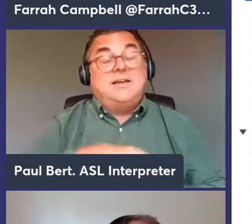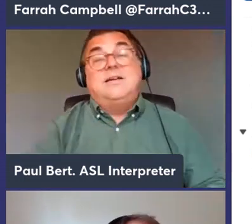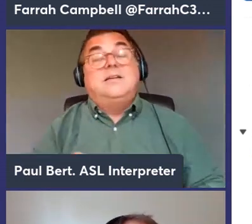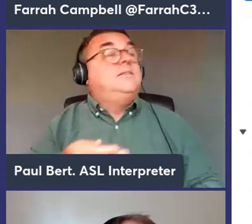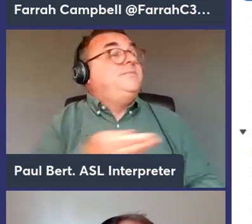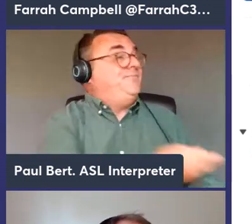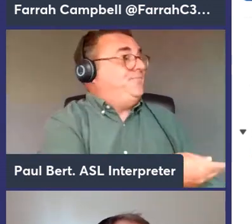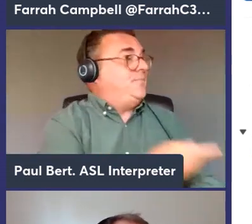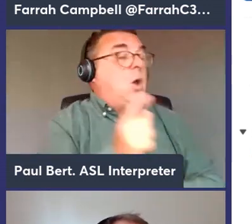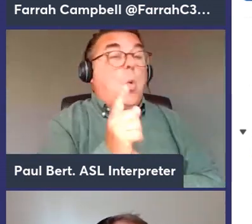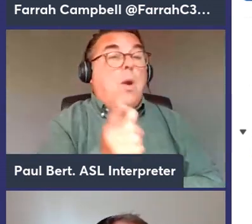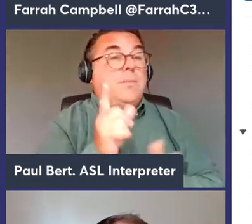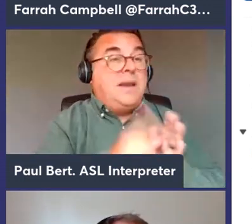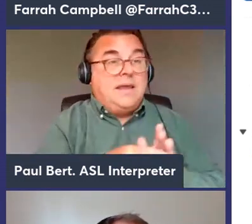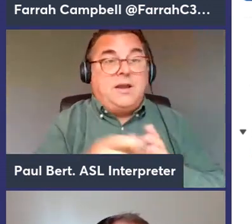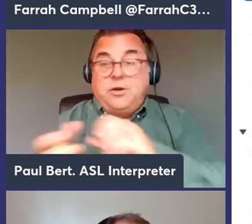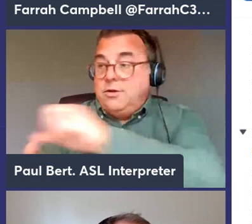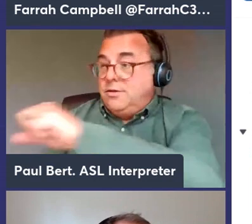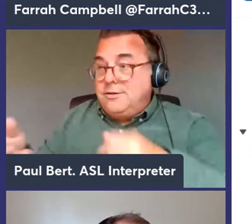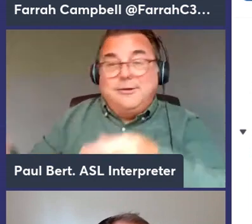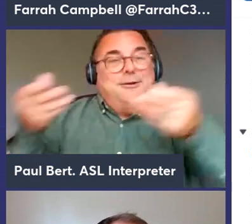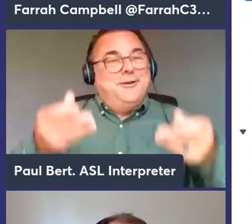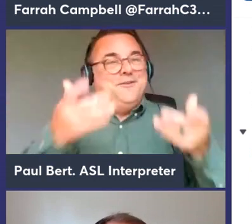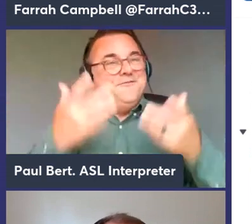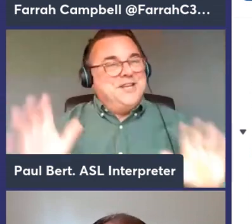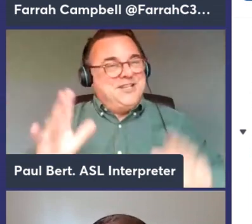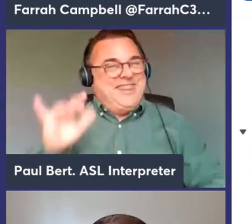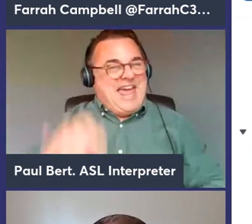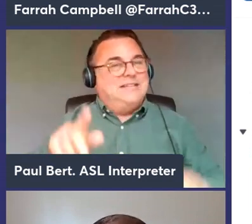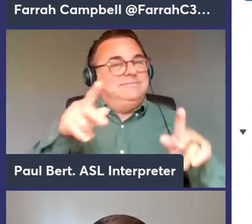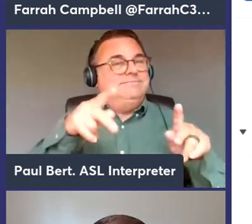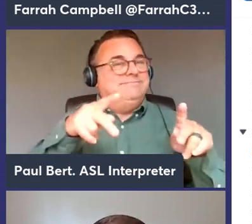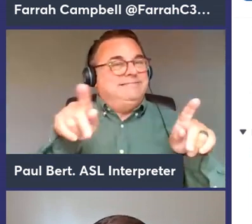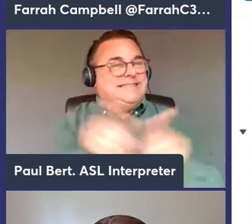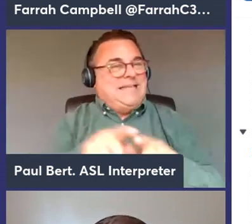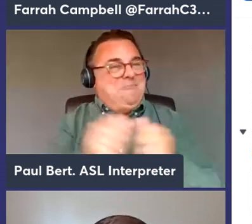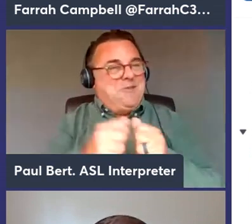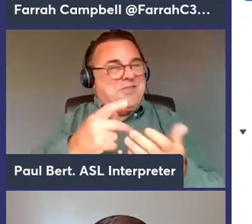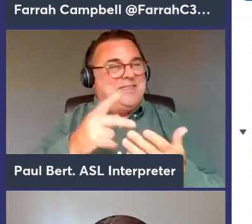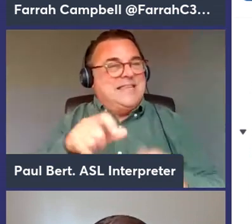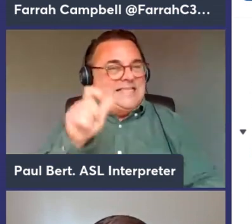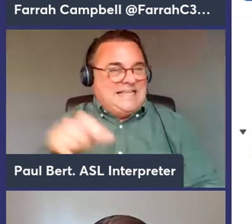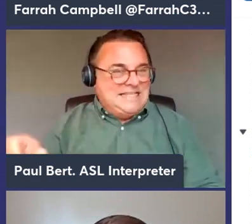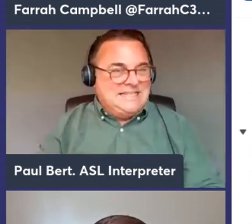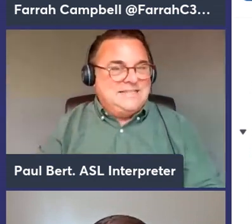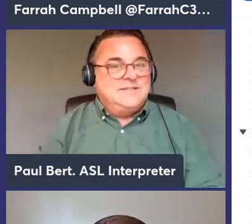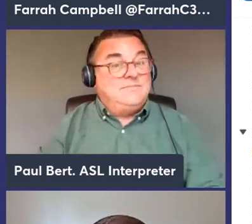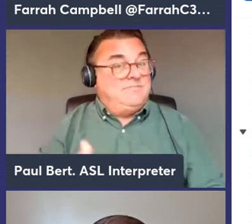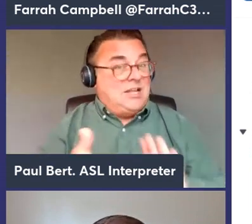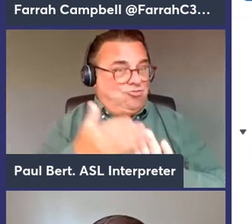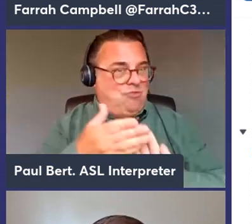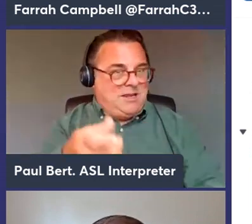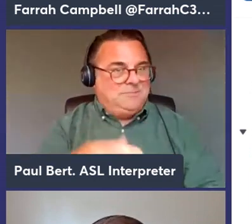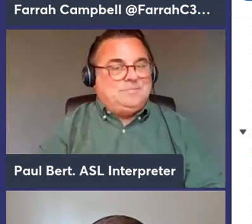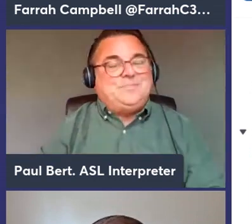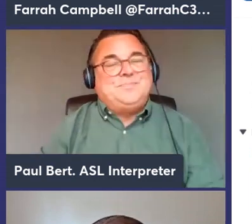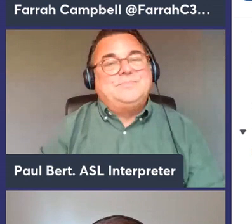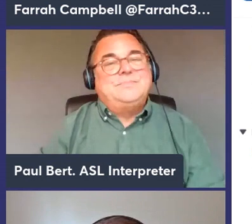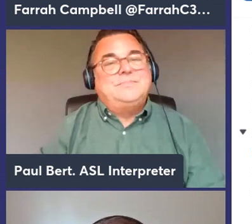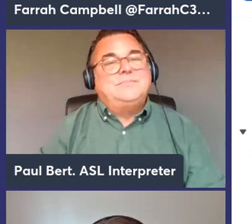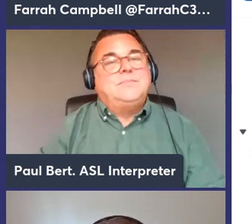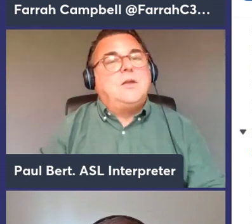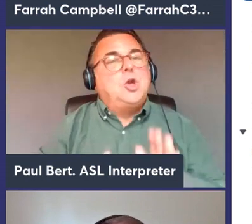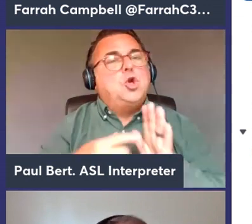of the oven. So I'm going to go ahead and just use this already running instance. I'm going to go ahead and grab the